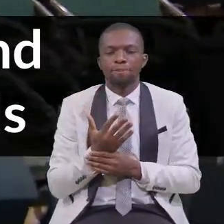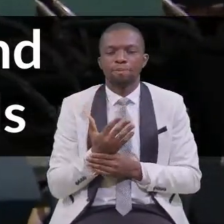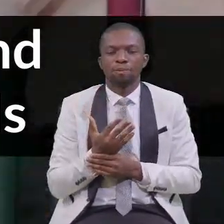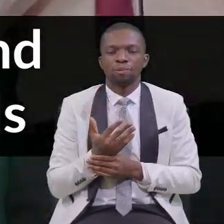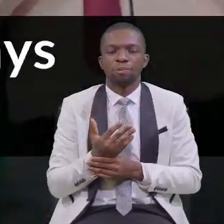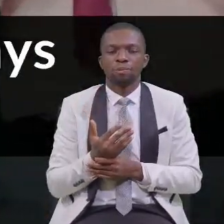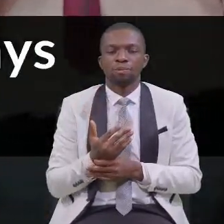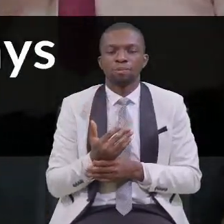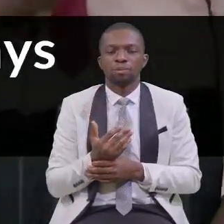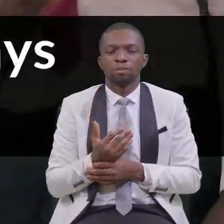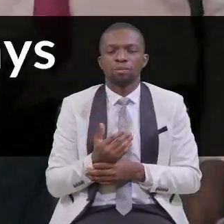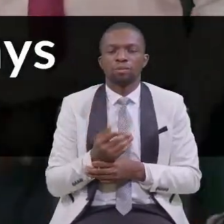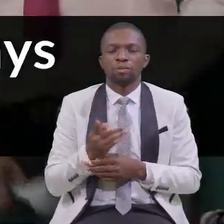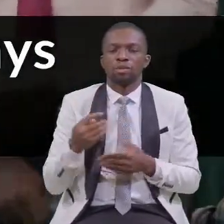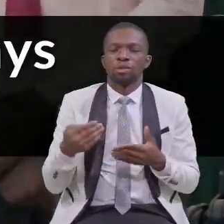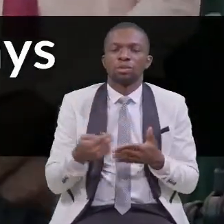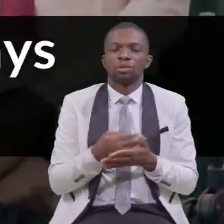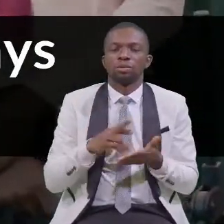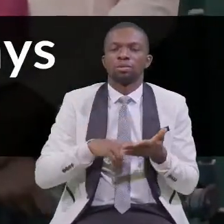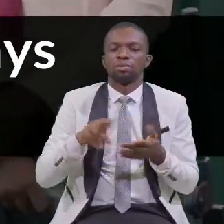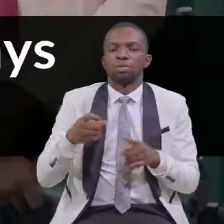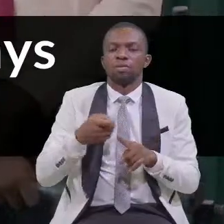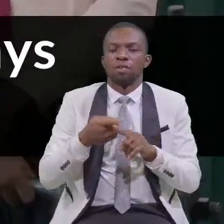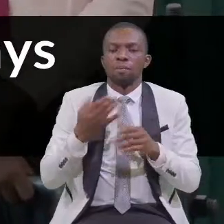news report.